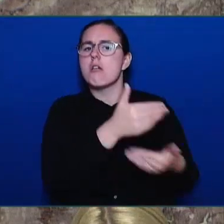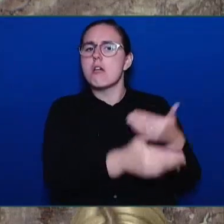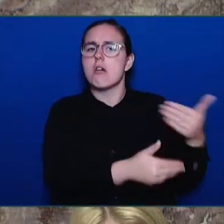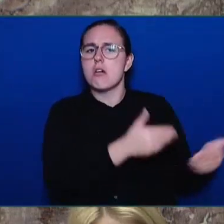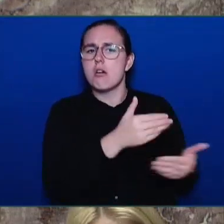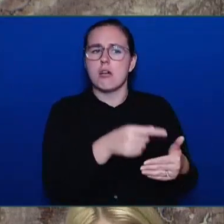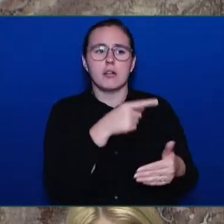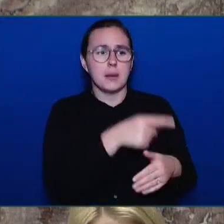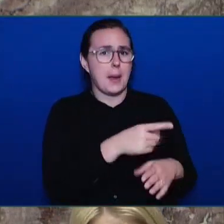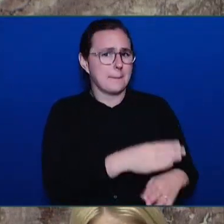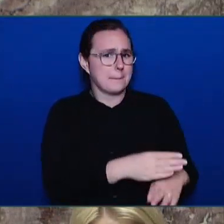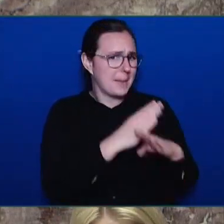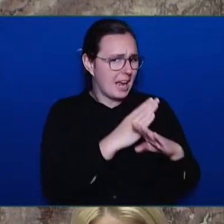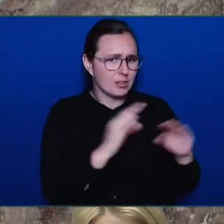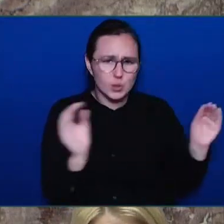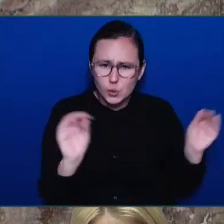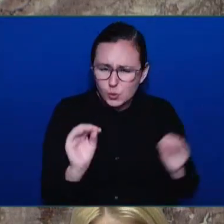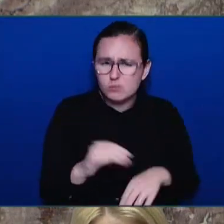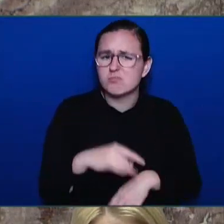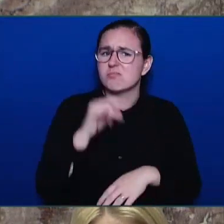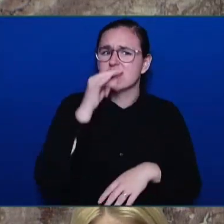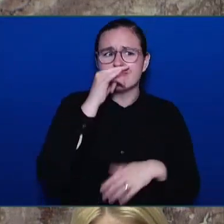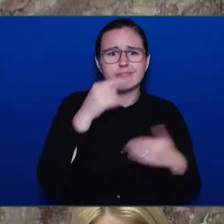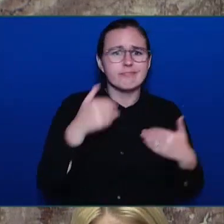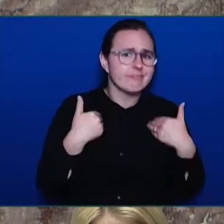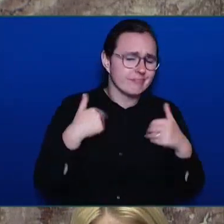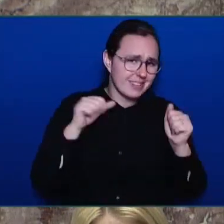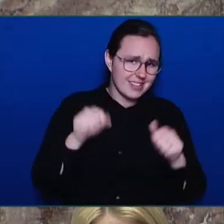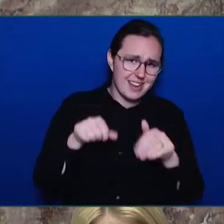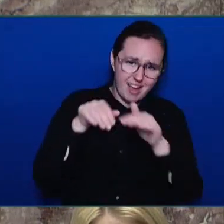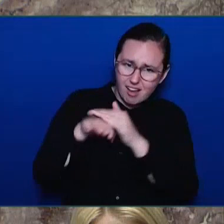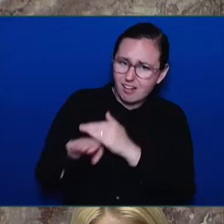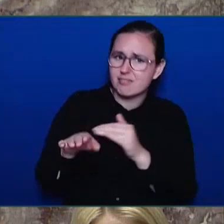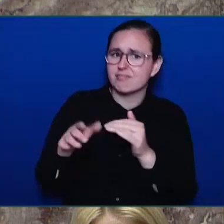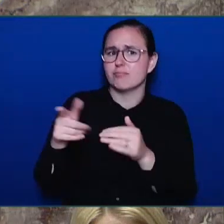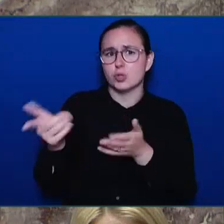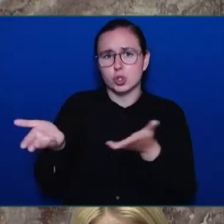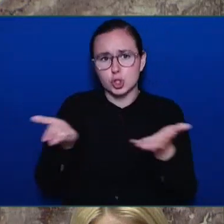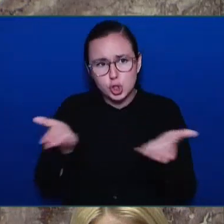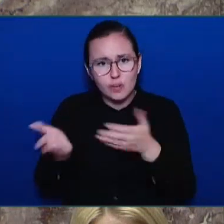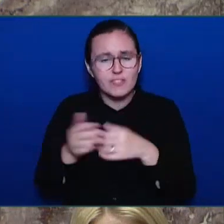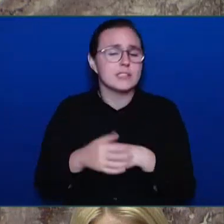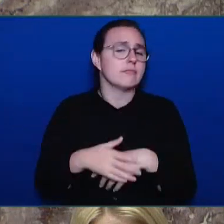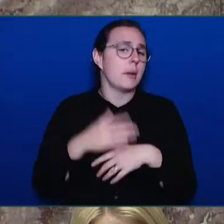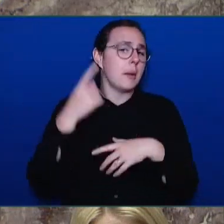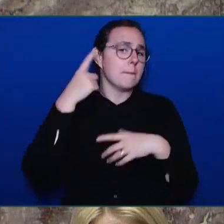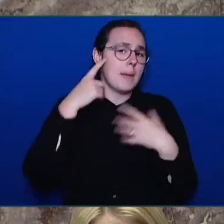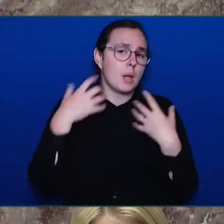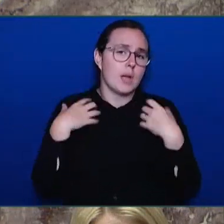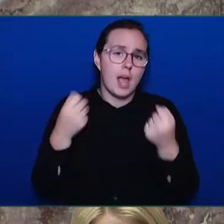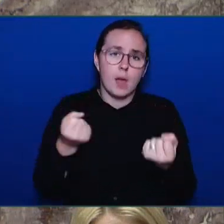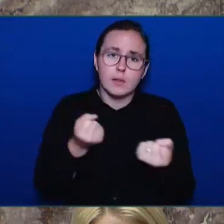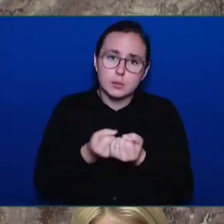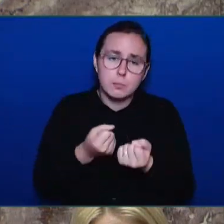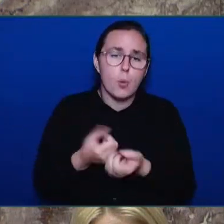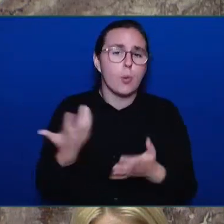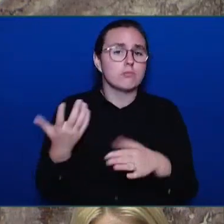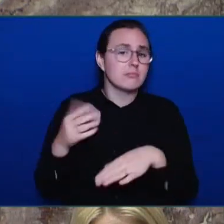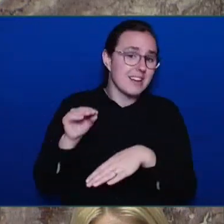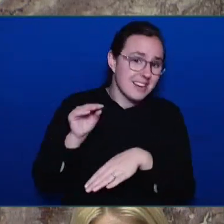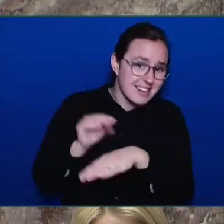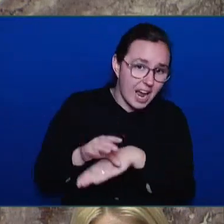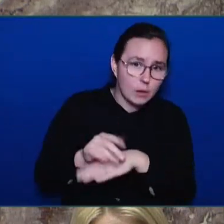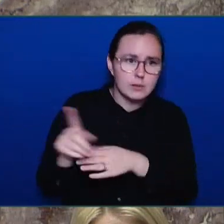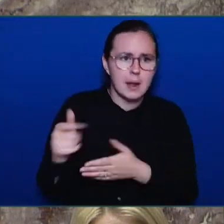health, substance use treatment. So, that is work that we are doing along with partners in